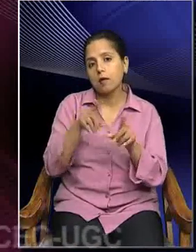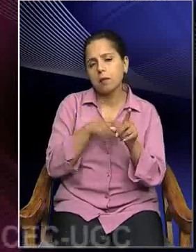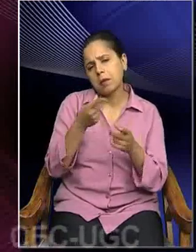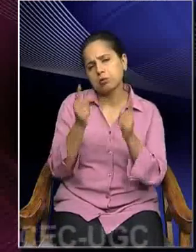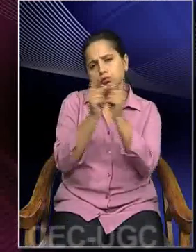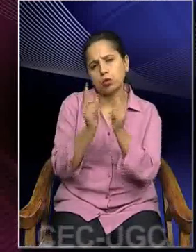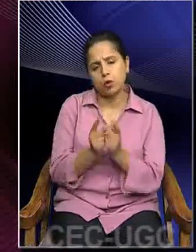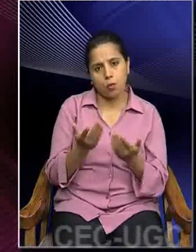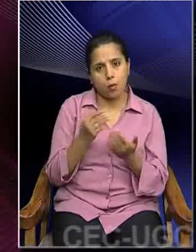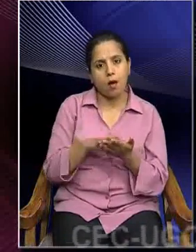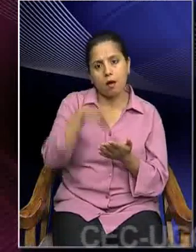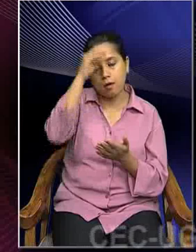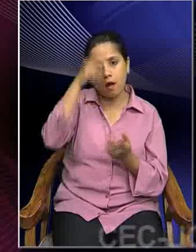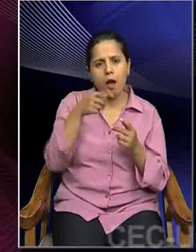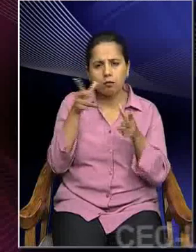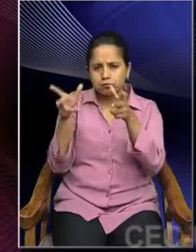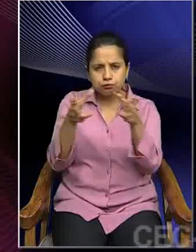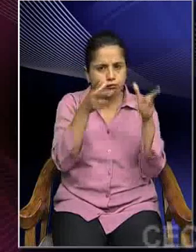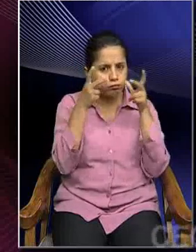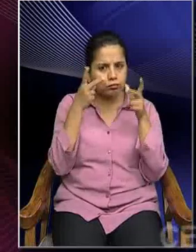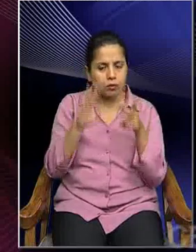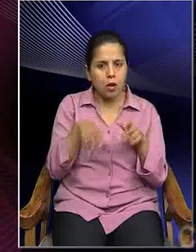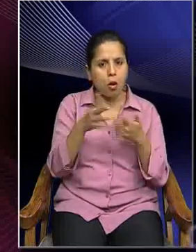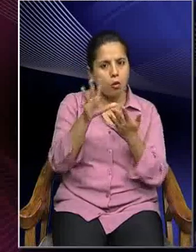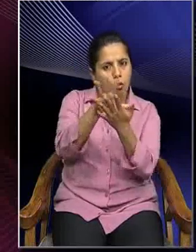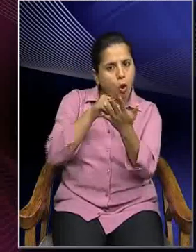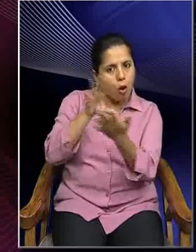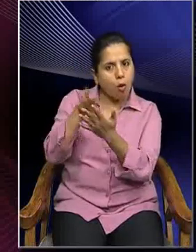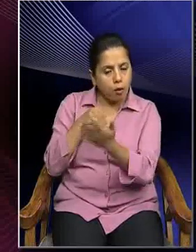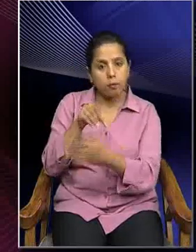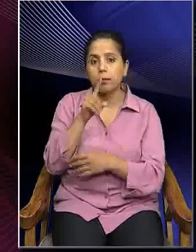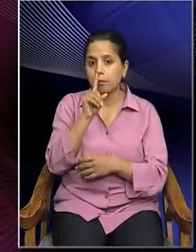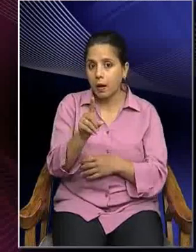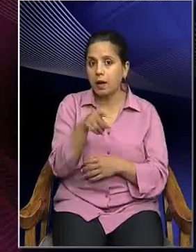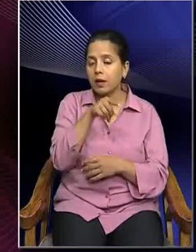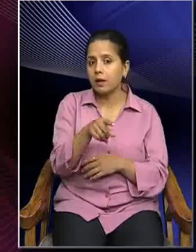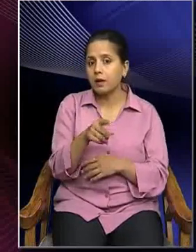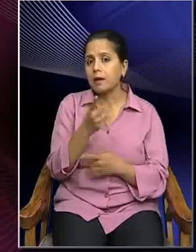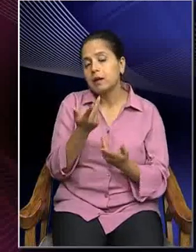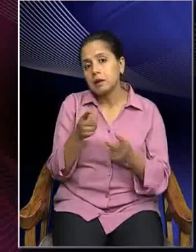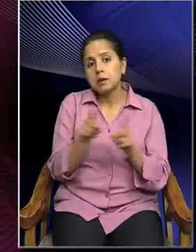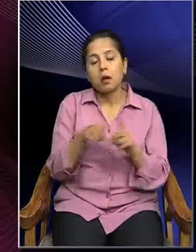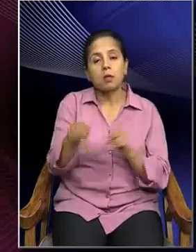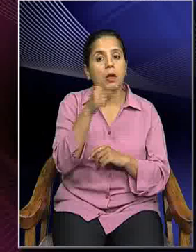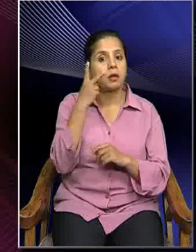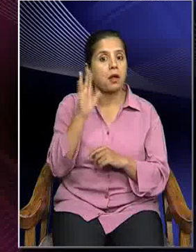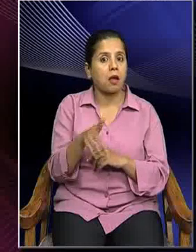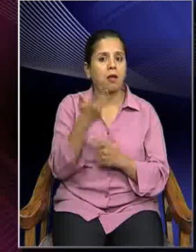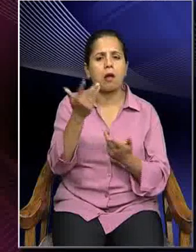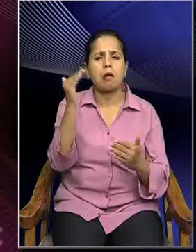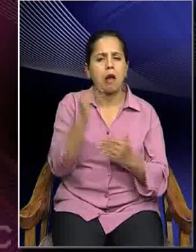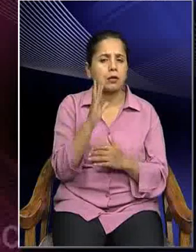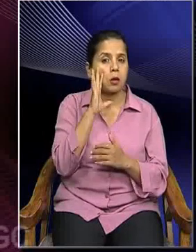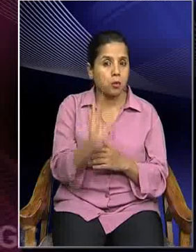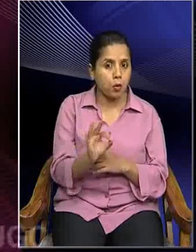manners learned by observation and imitation, but they are not trivial. It's not something which is kind of less